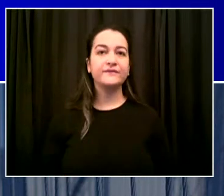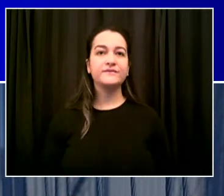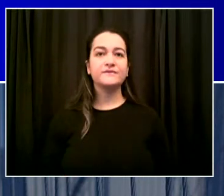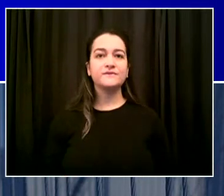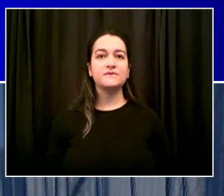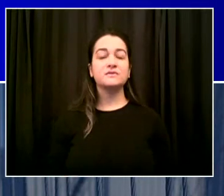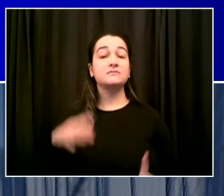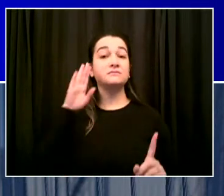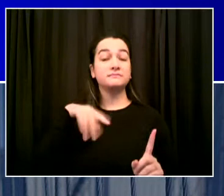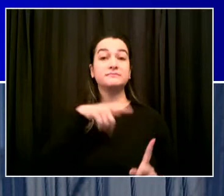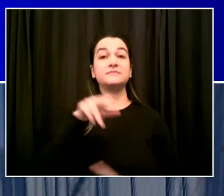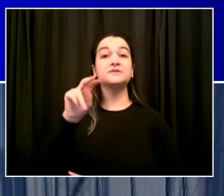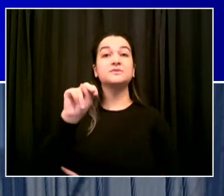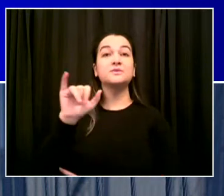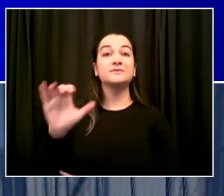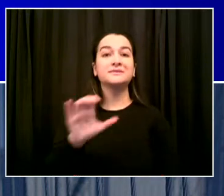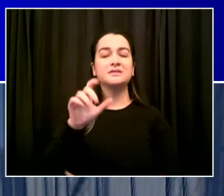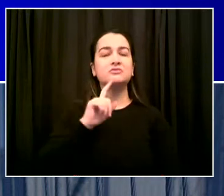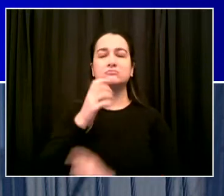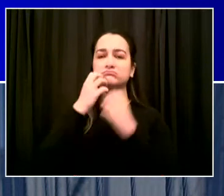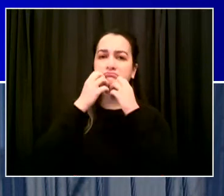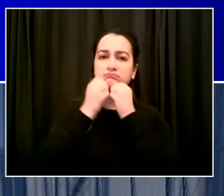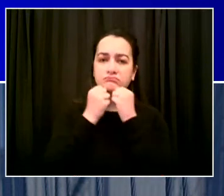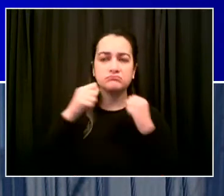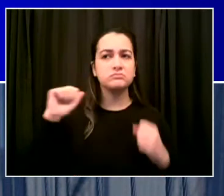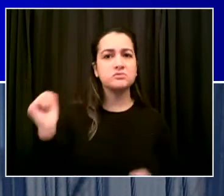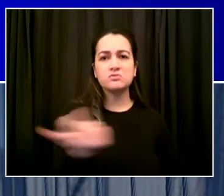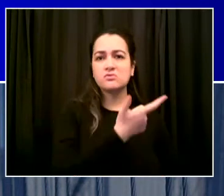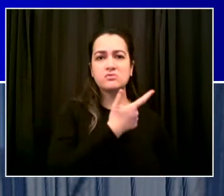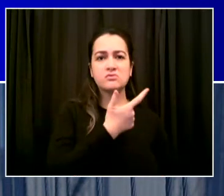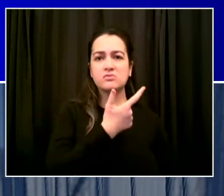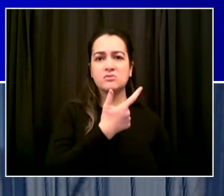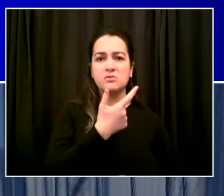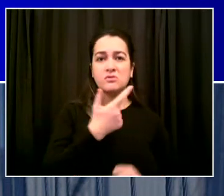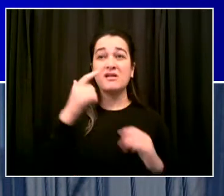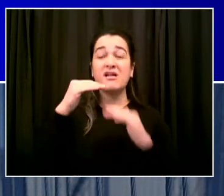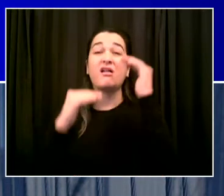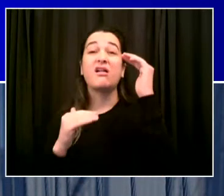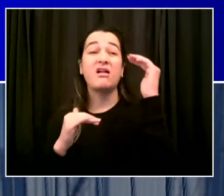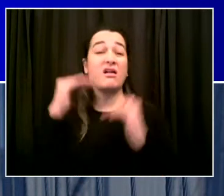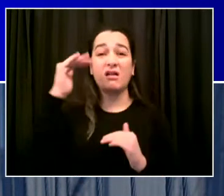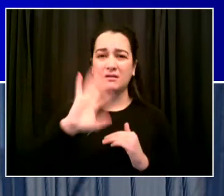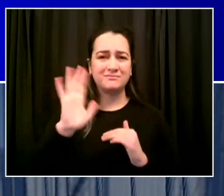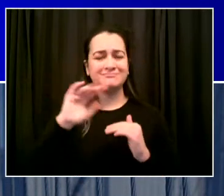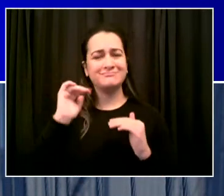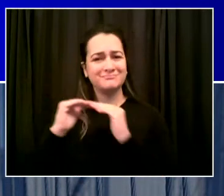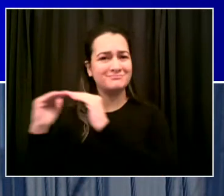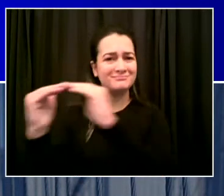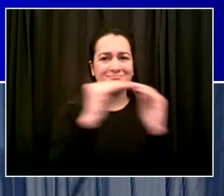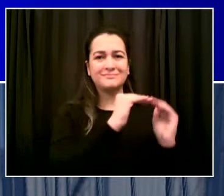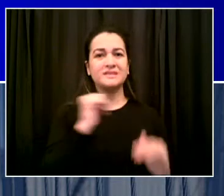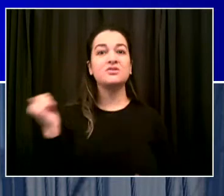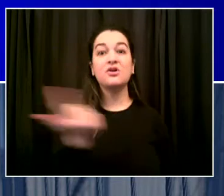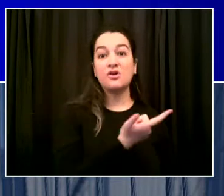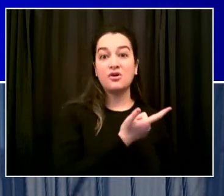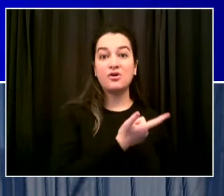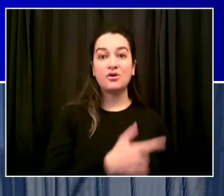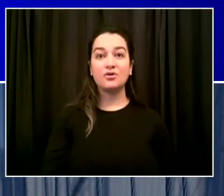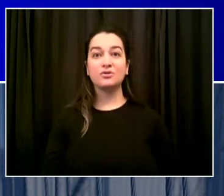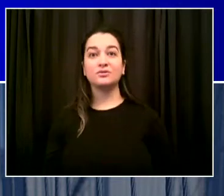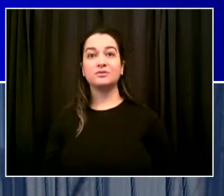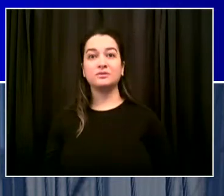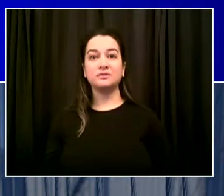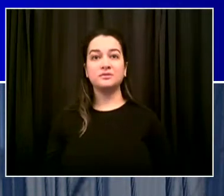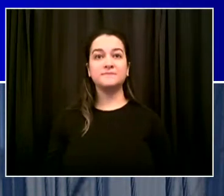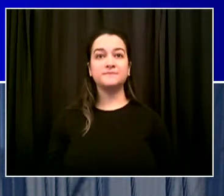every element of life in our city. It has to be a transformational time. We've come out of a crisis, or we're still fighting our way out of a crisis,